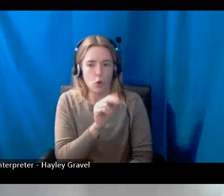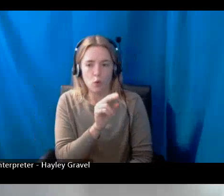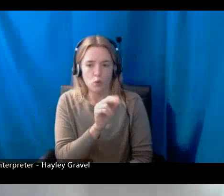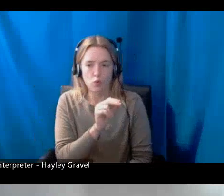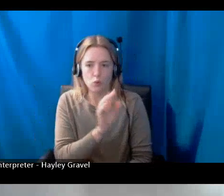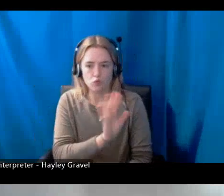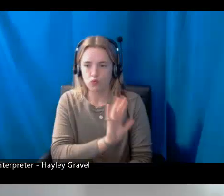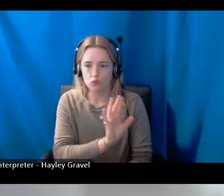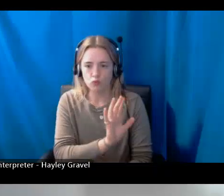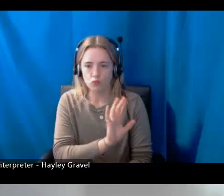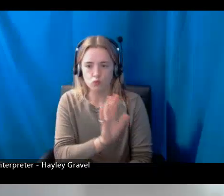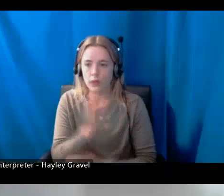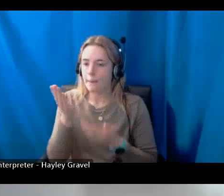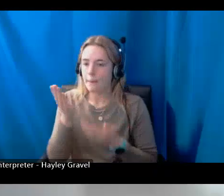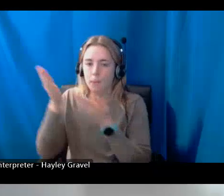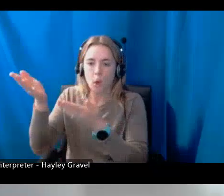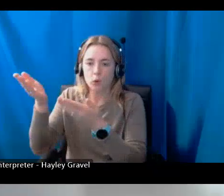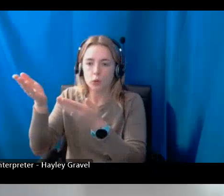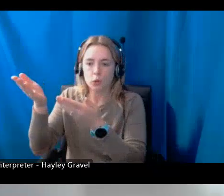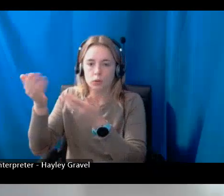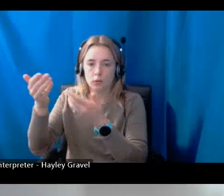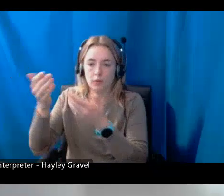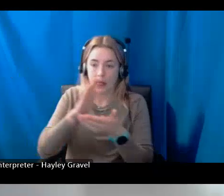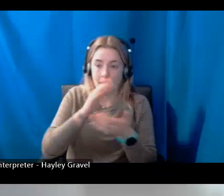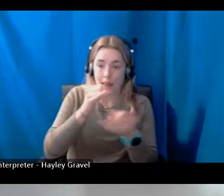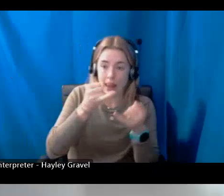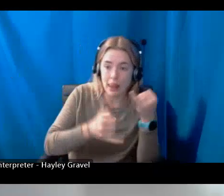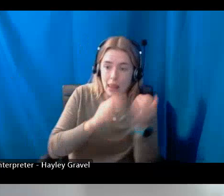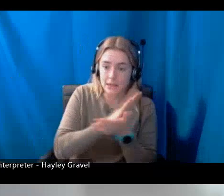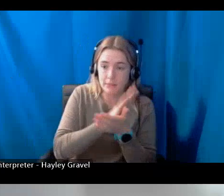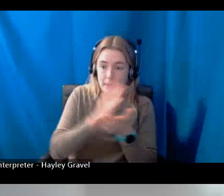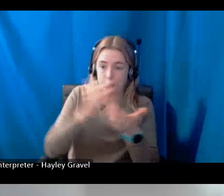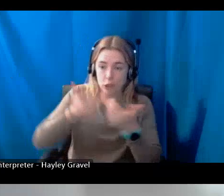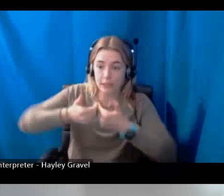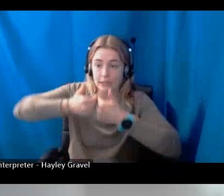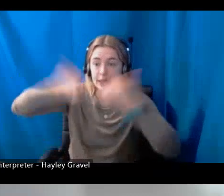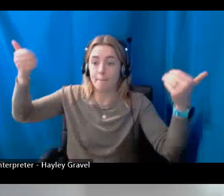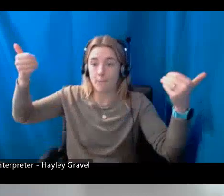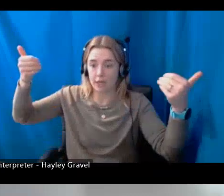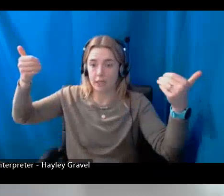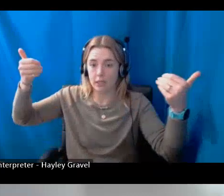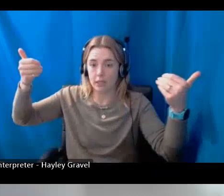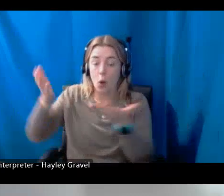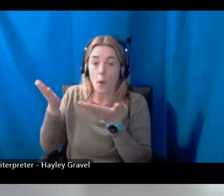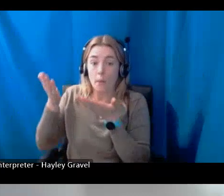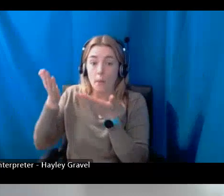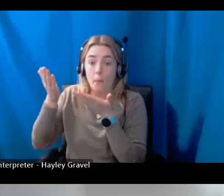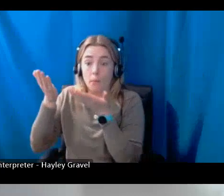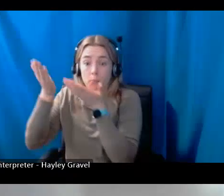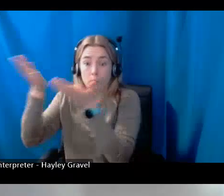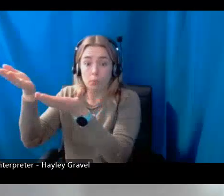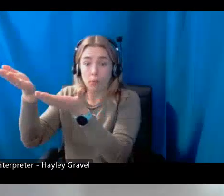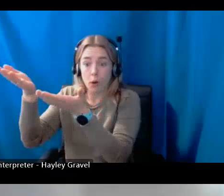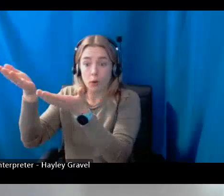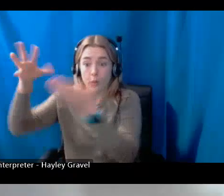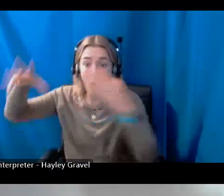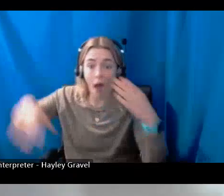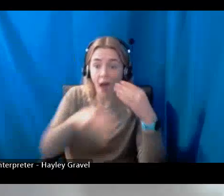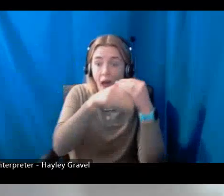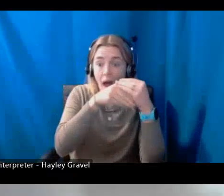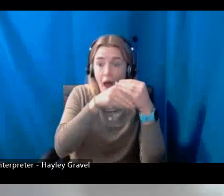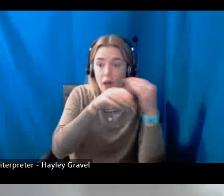something. Completely you. separate. That was your introduction to me saying, hey, this is where my research is going. This is Okay. what it